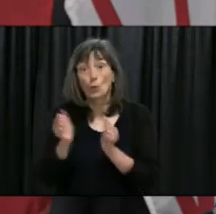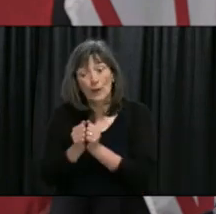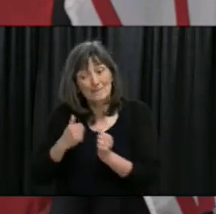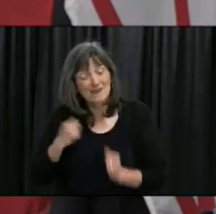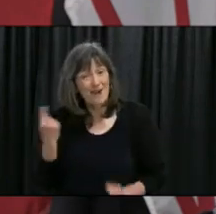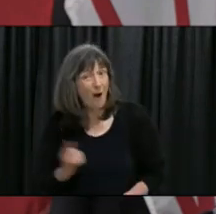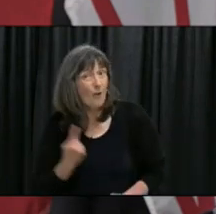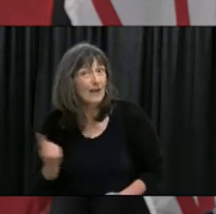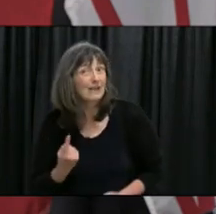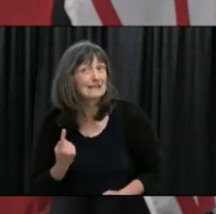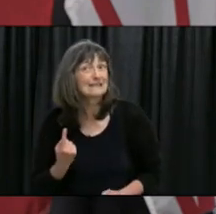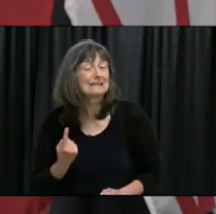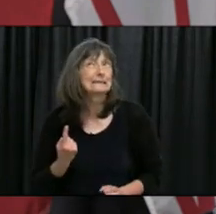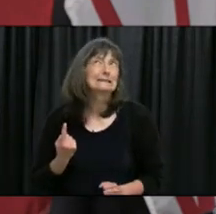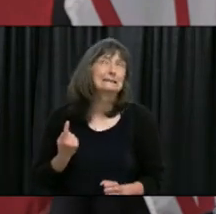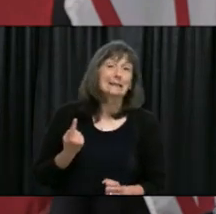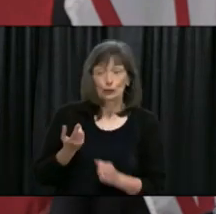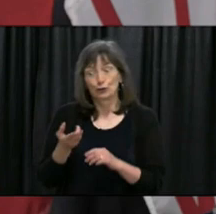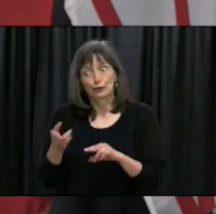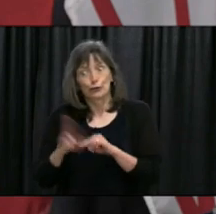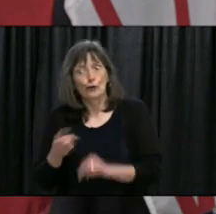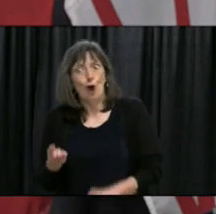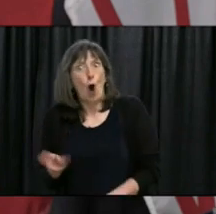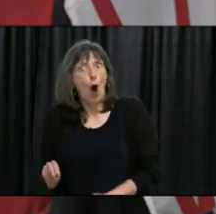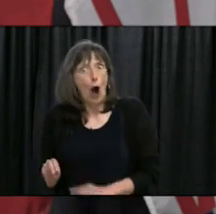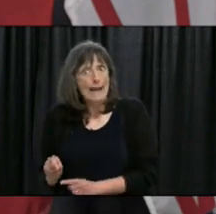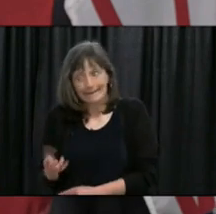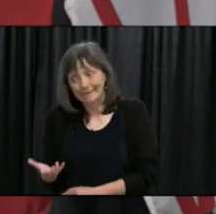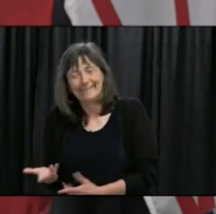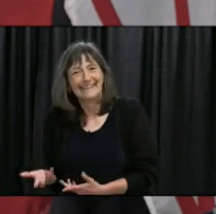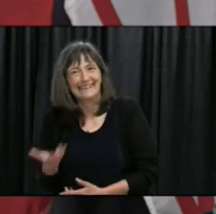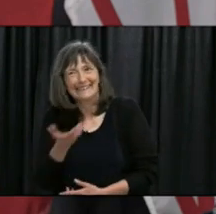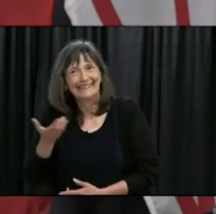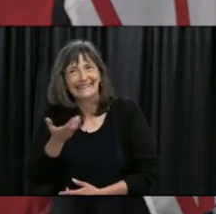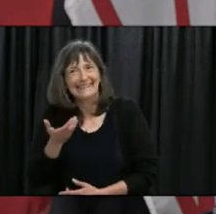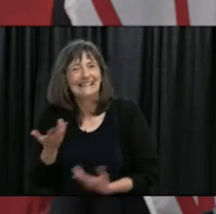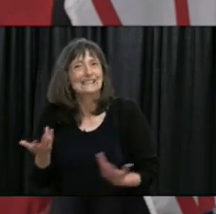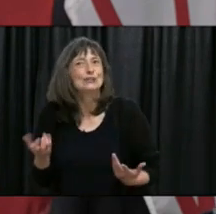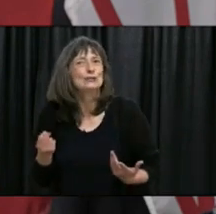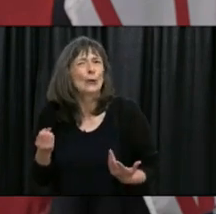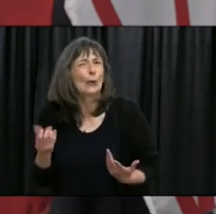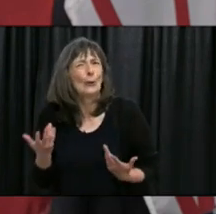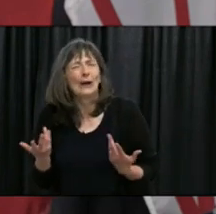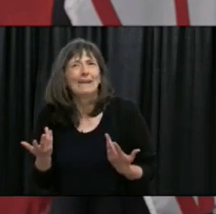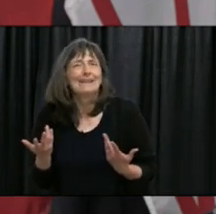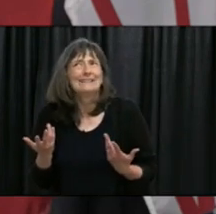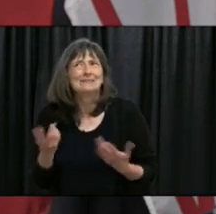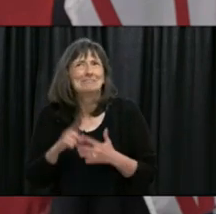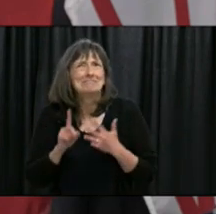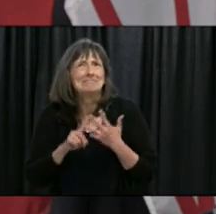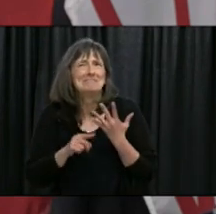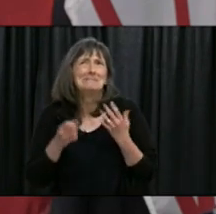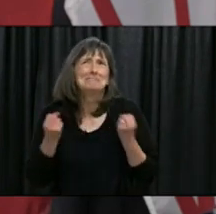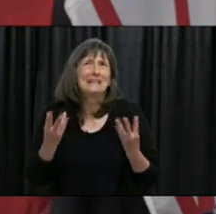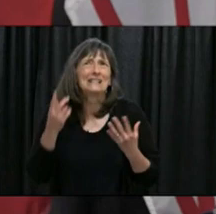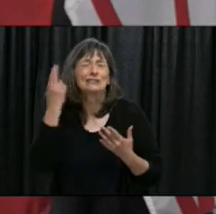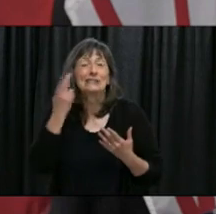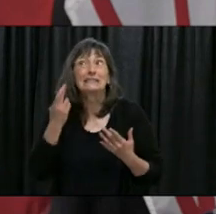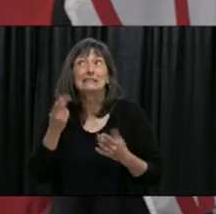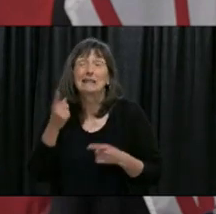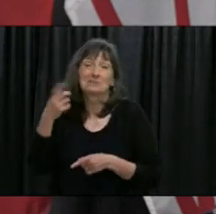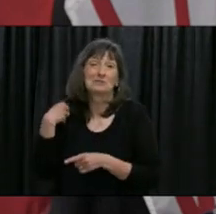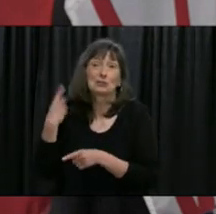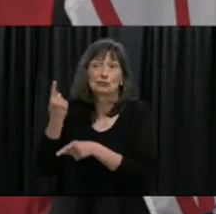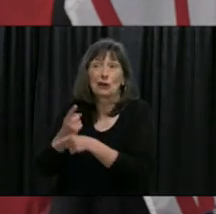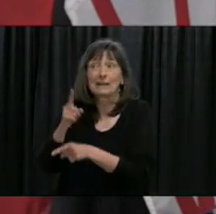but what we do know is based on the experience that others would have had in other areas and as the minister just mentioned and their